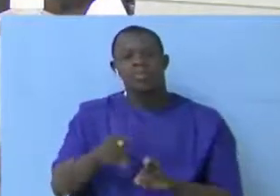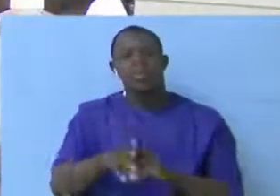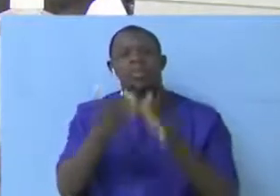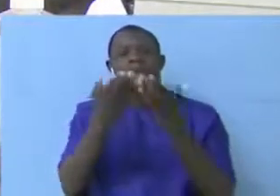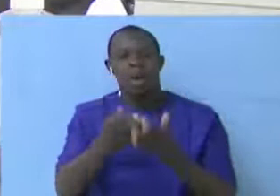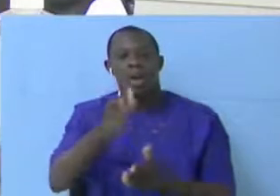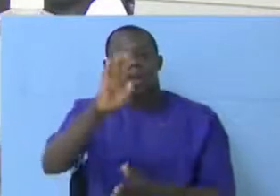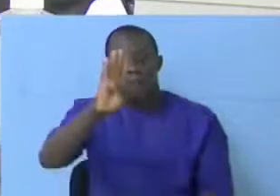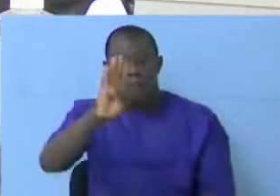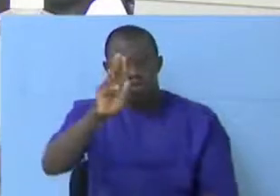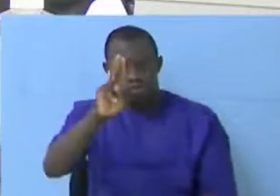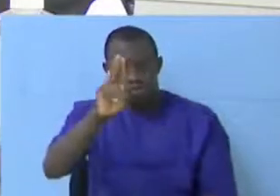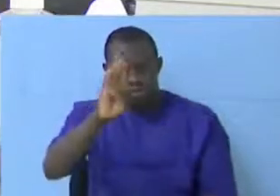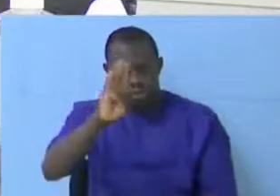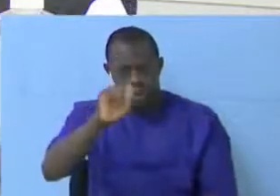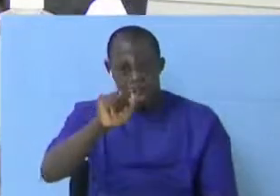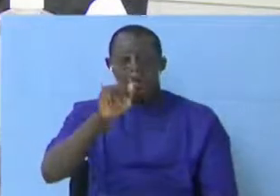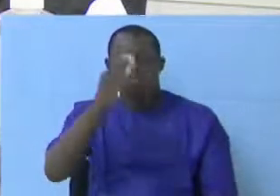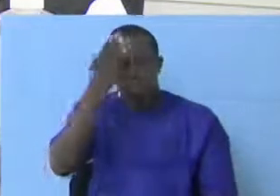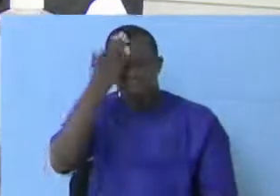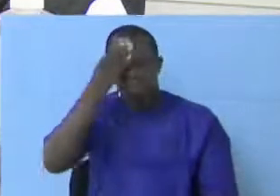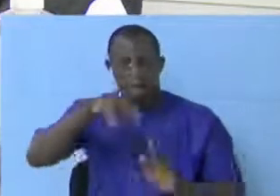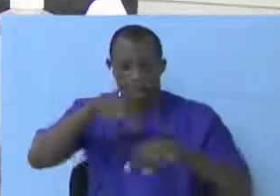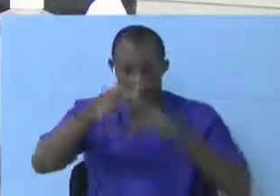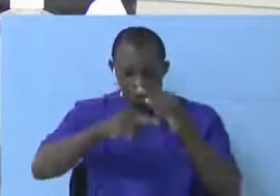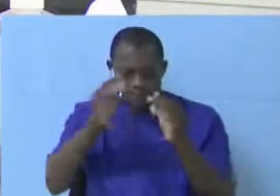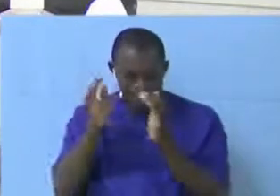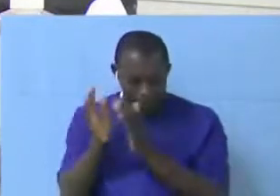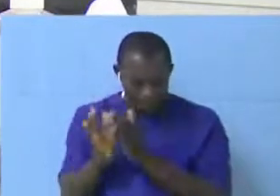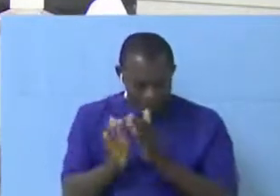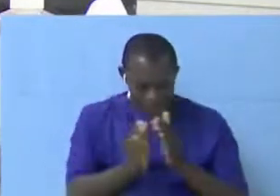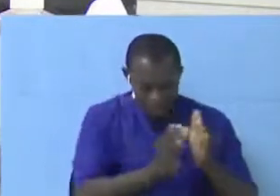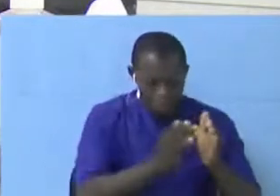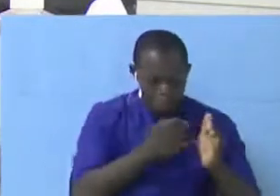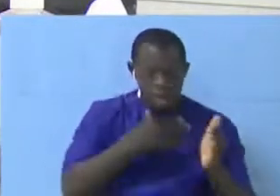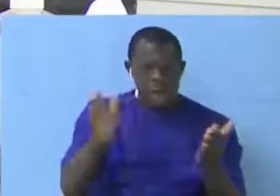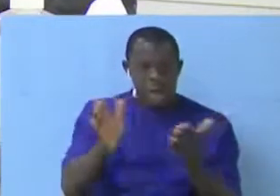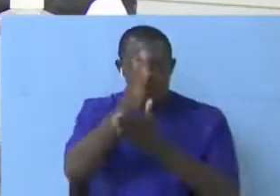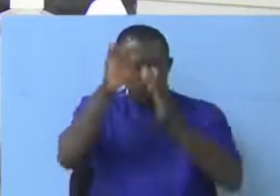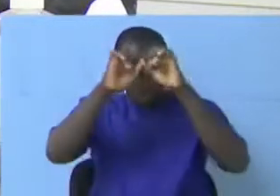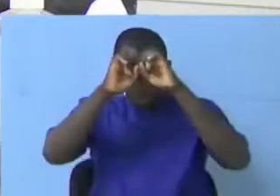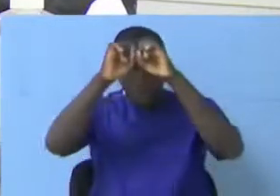Buba knows about this plot to overthrow the government. Well, he